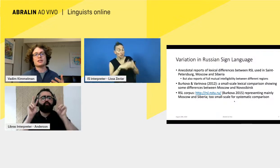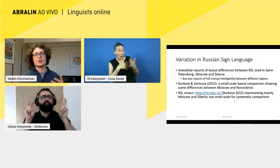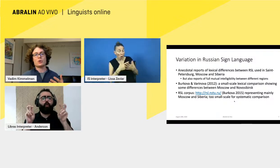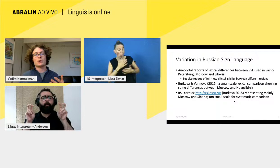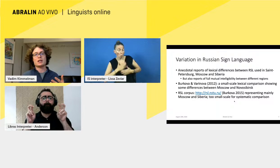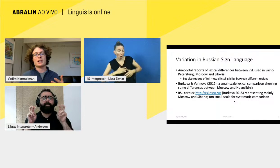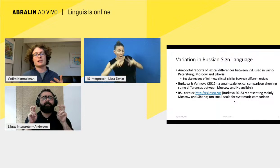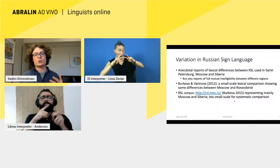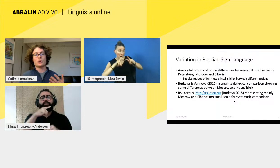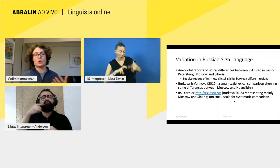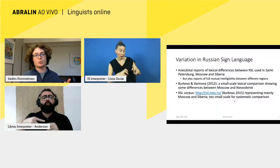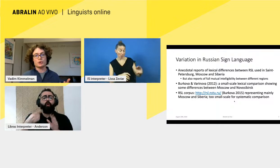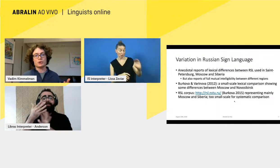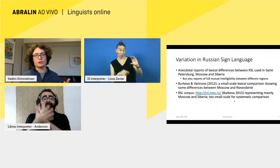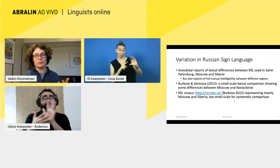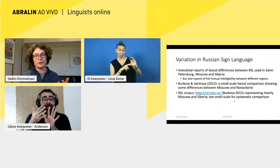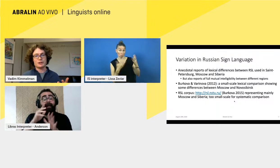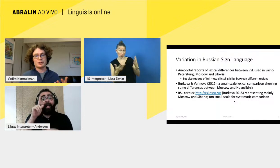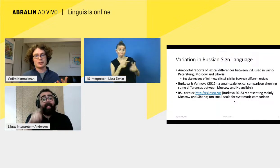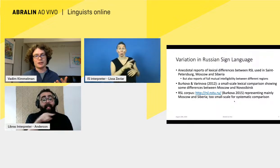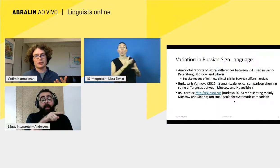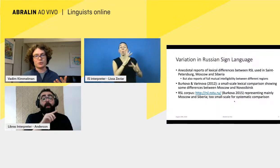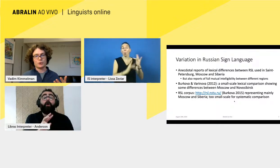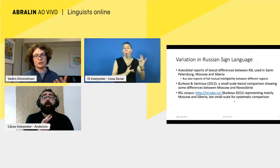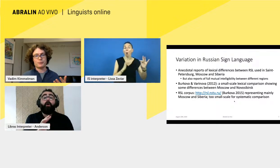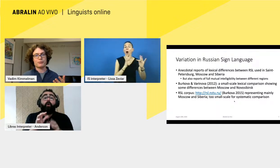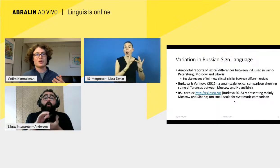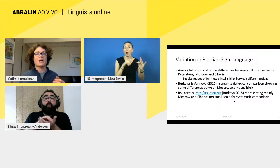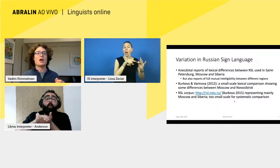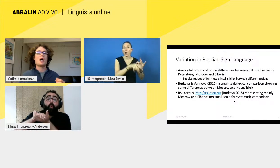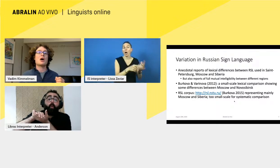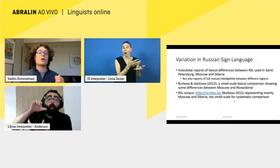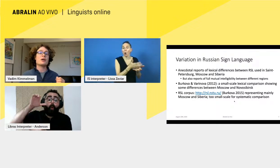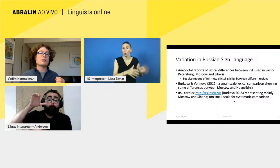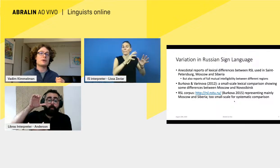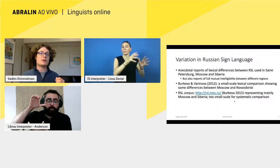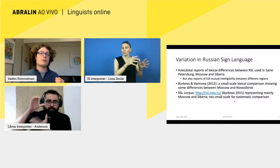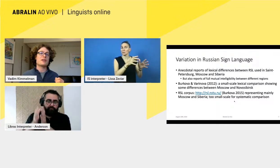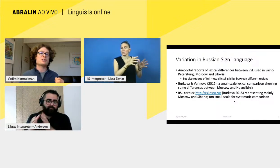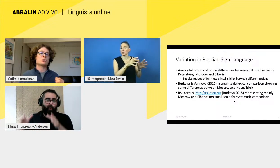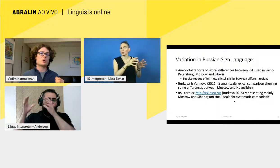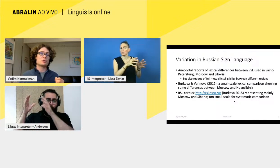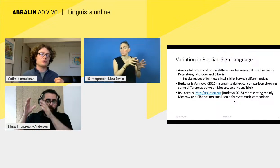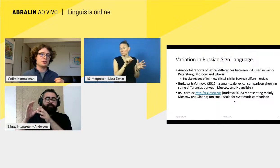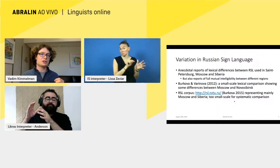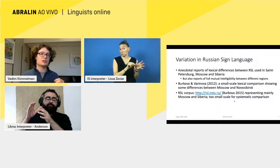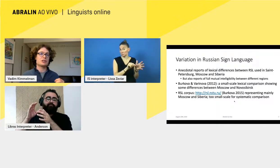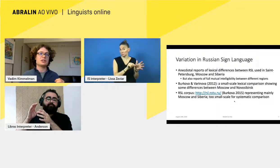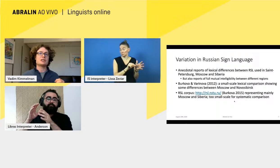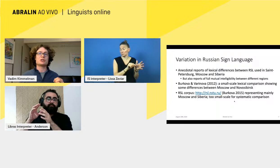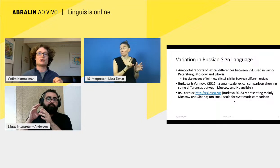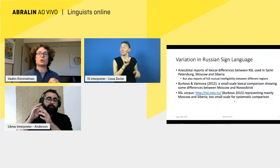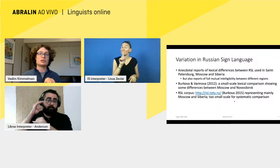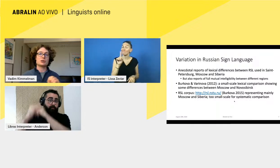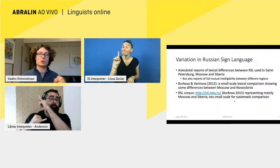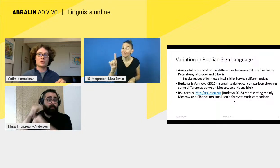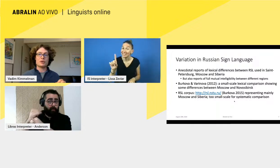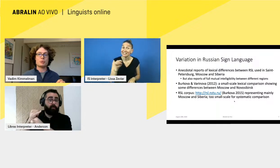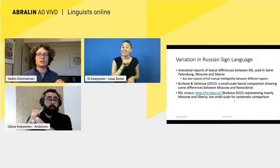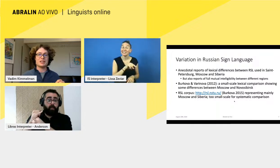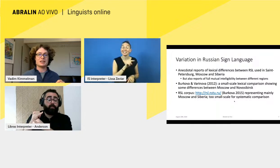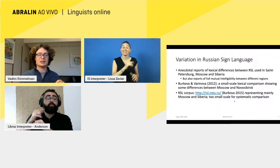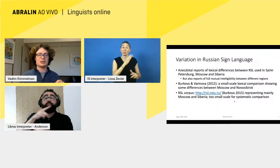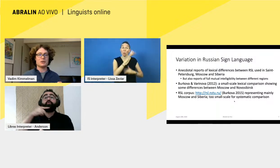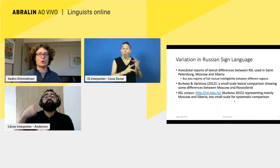that is the online corpus of Russian Sign Language. However, that corpus is not at